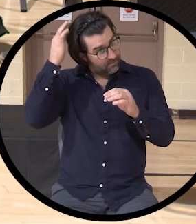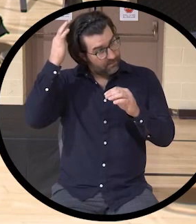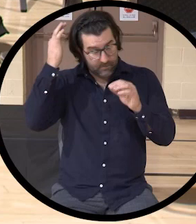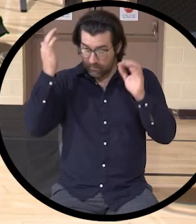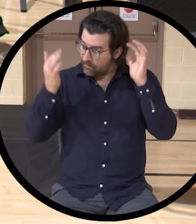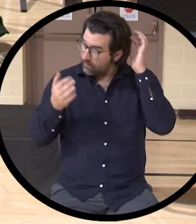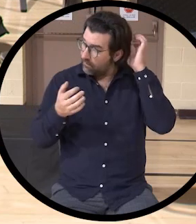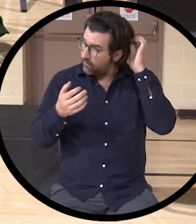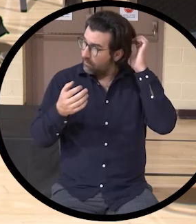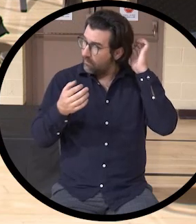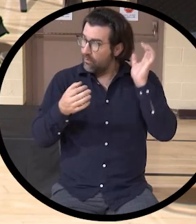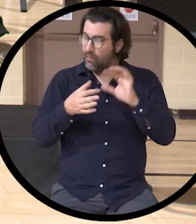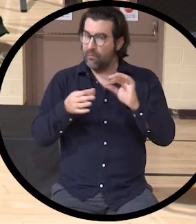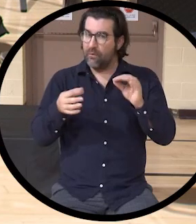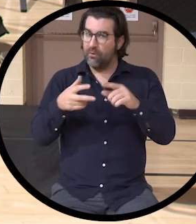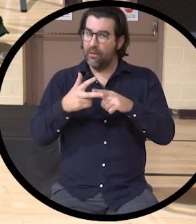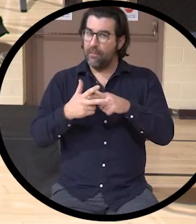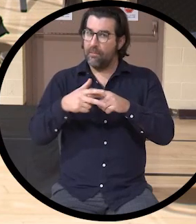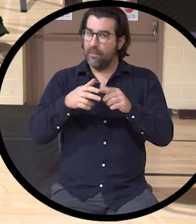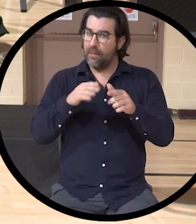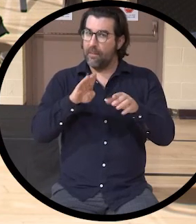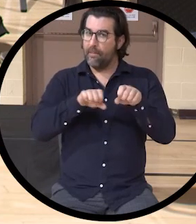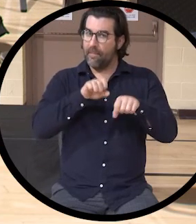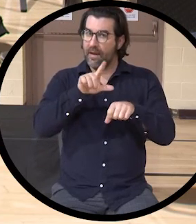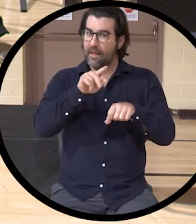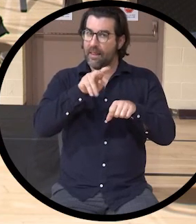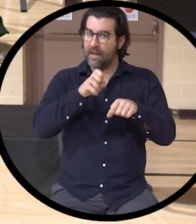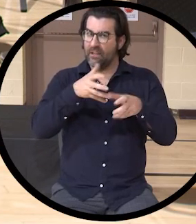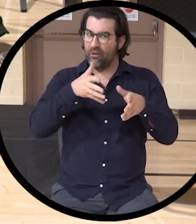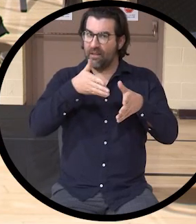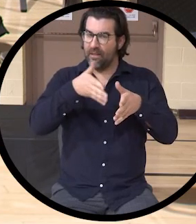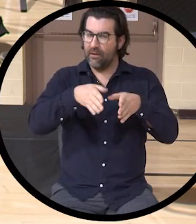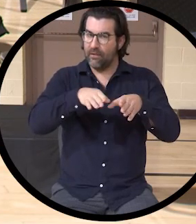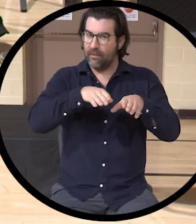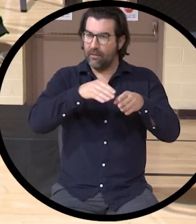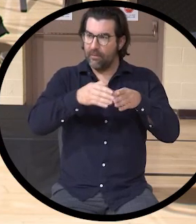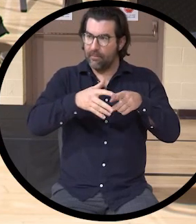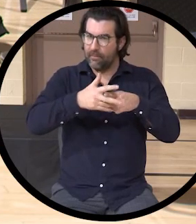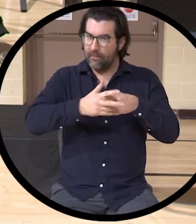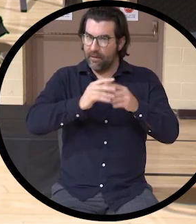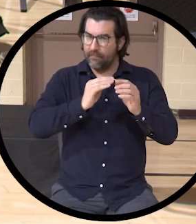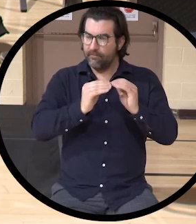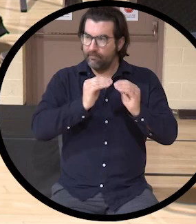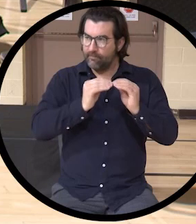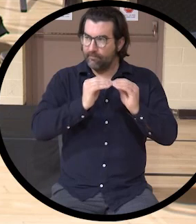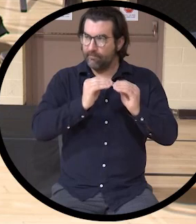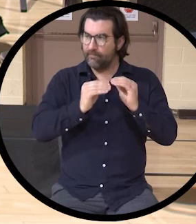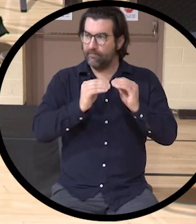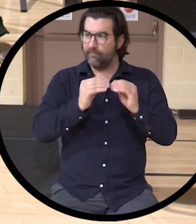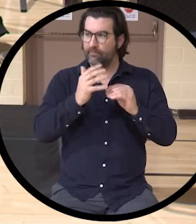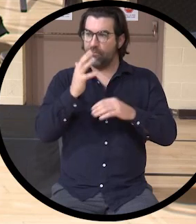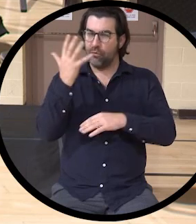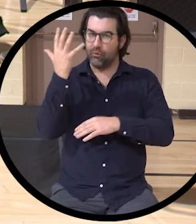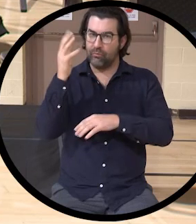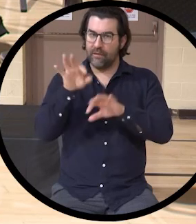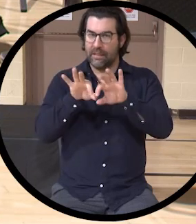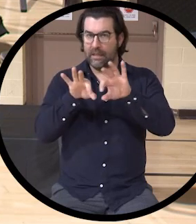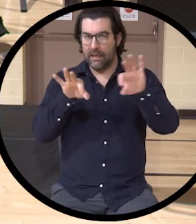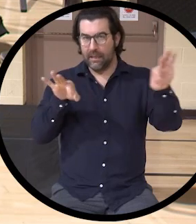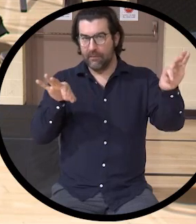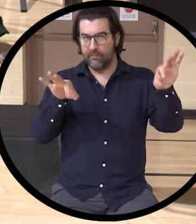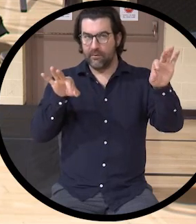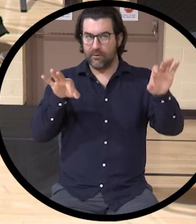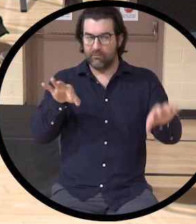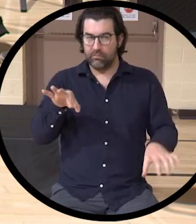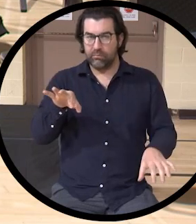like the maintenance to the bike lanes that are already there. I mean, tree limbs, leaves,